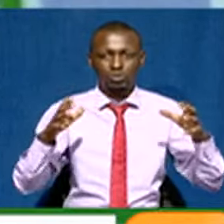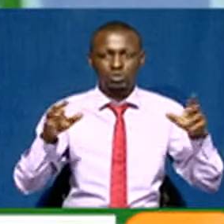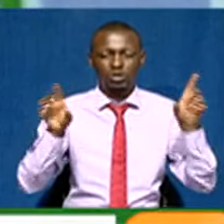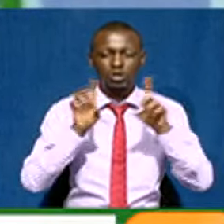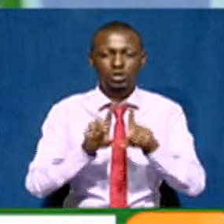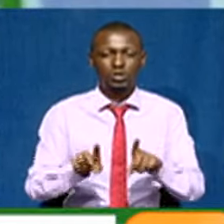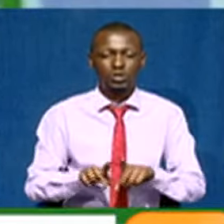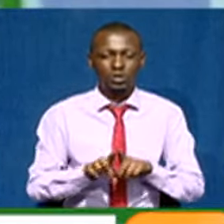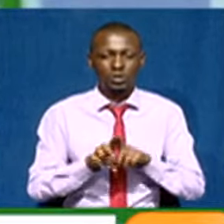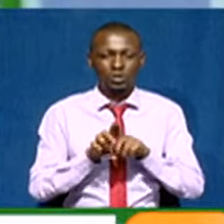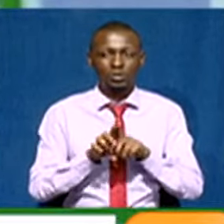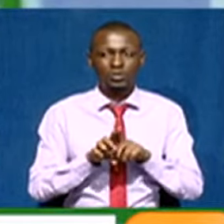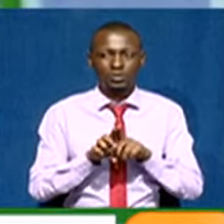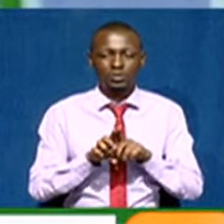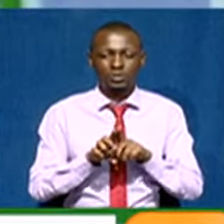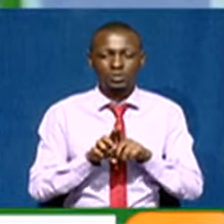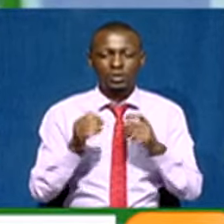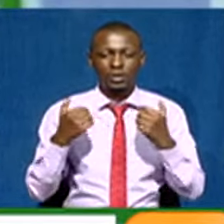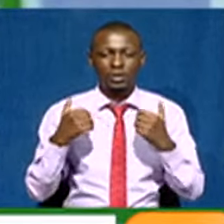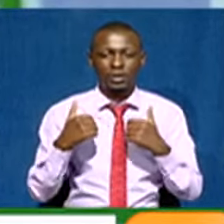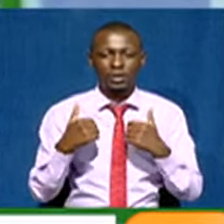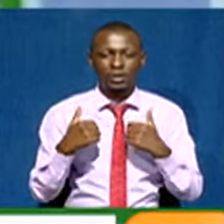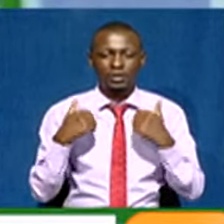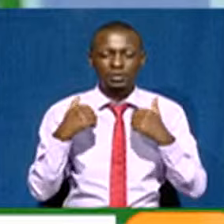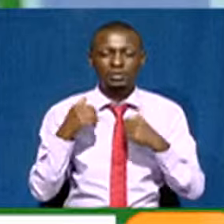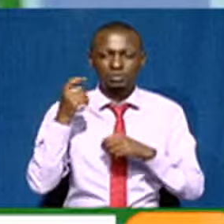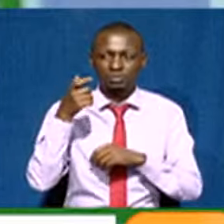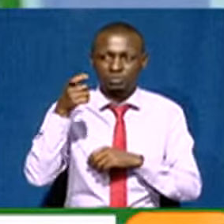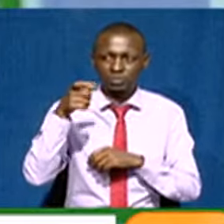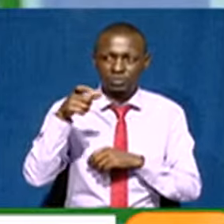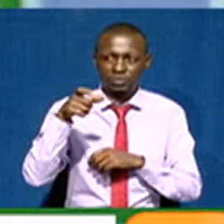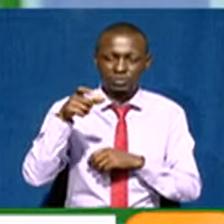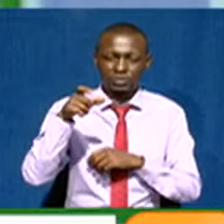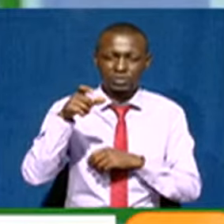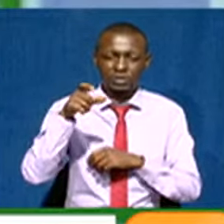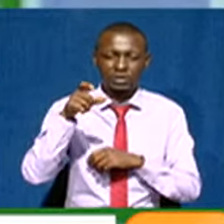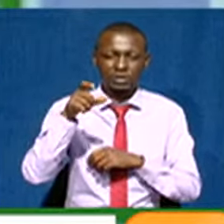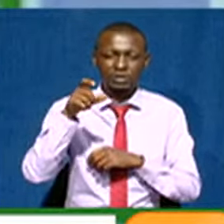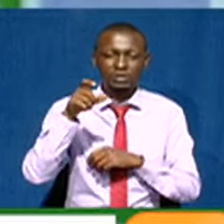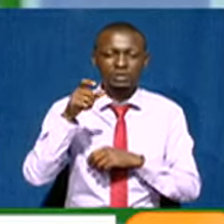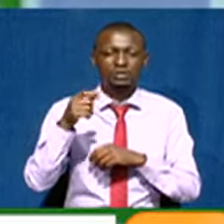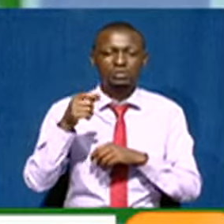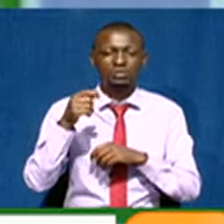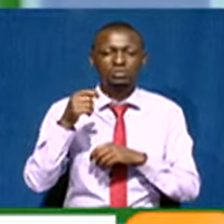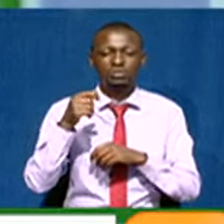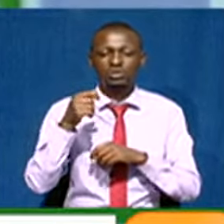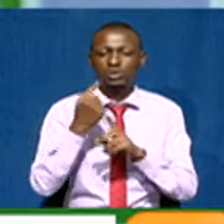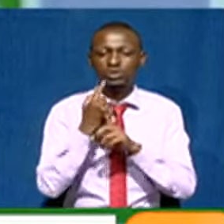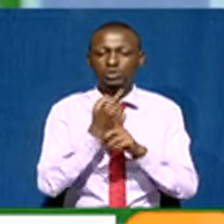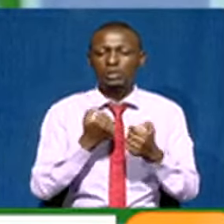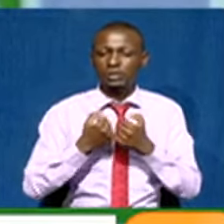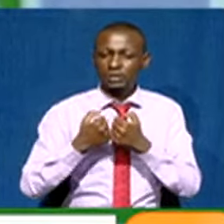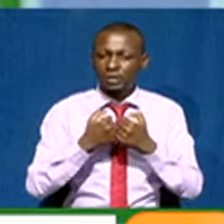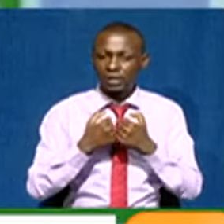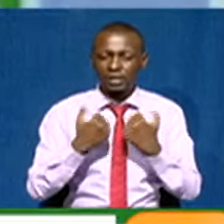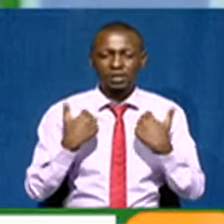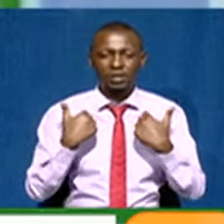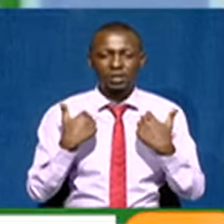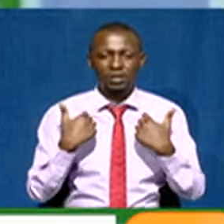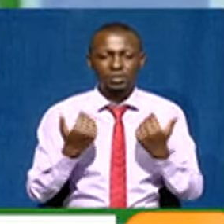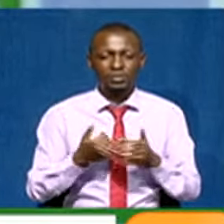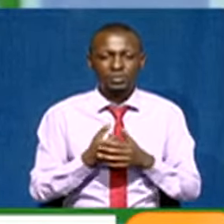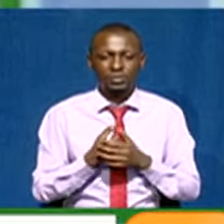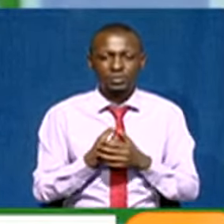rides, which of course have given us a little bit of a setback. But we have also managed to navigate some of